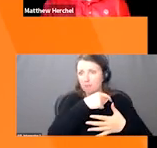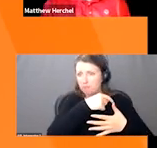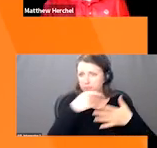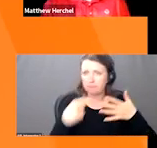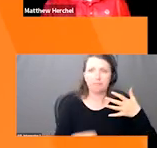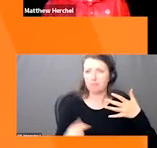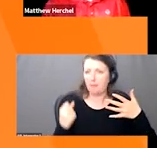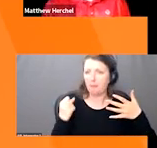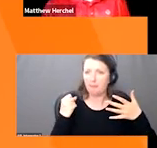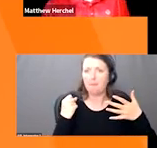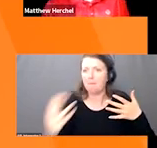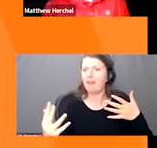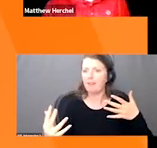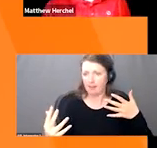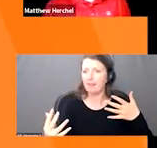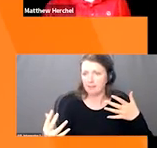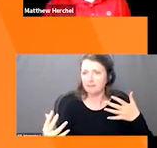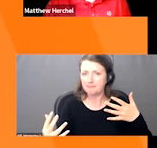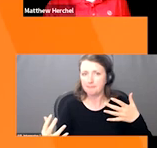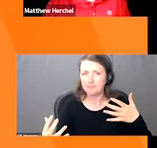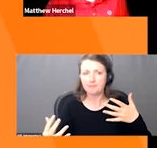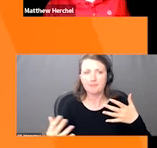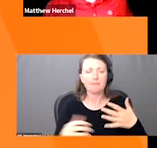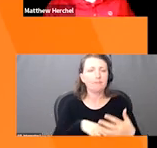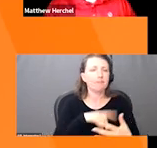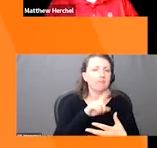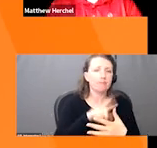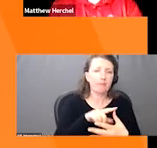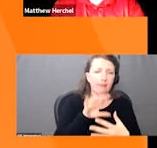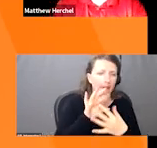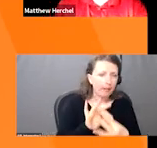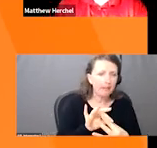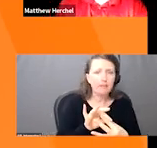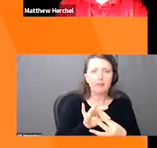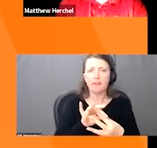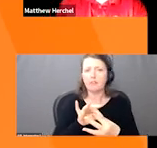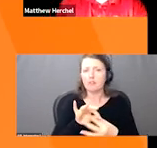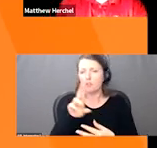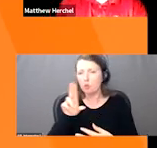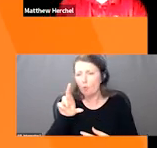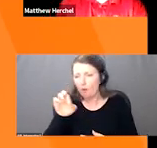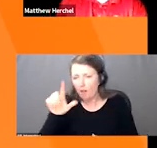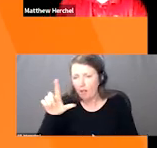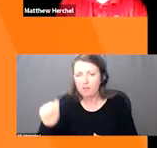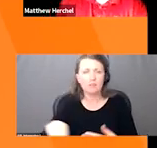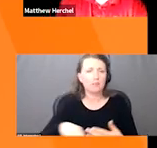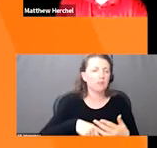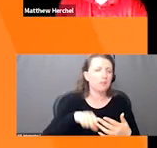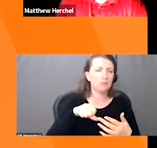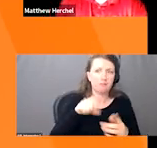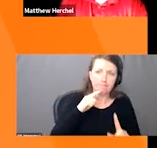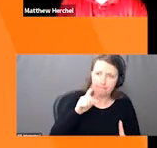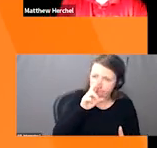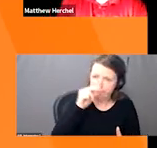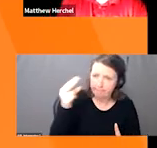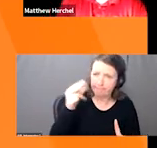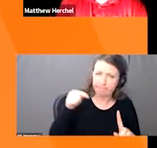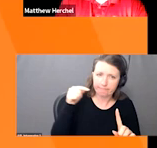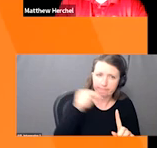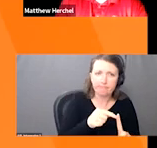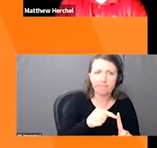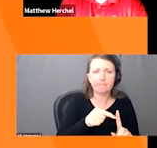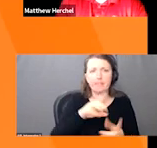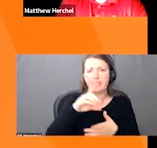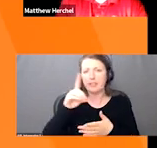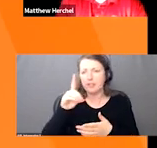about a variety of things: connecting with others, custom URLs, digital business cards, filters, events, product pages,